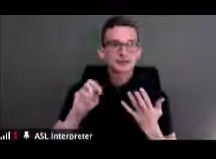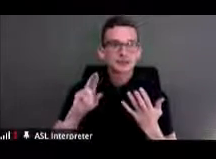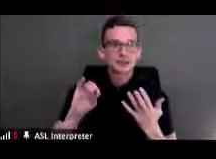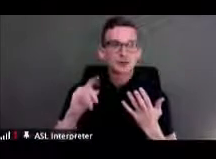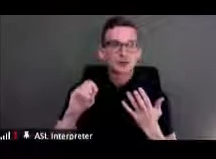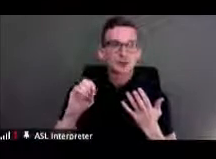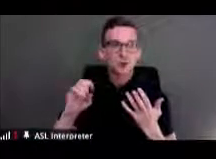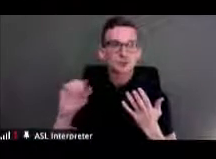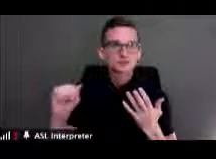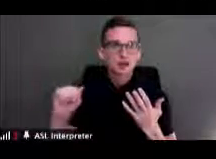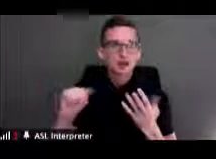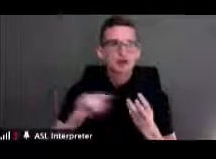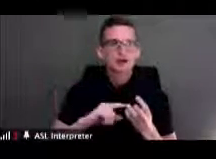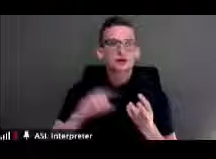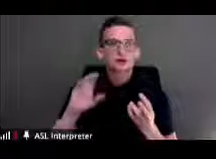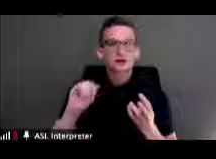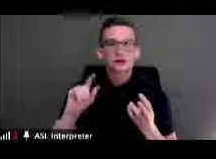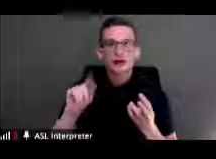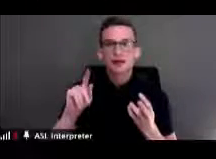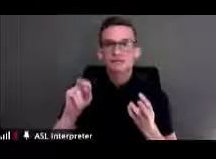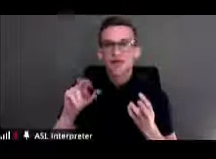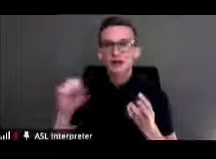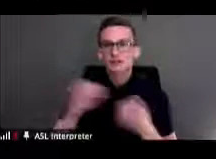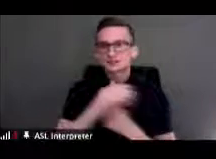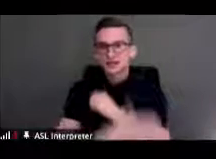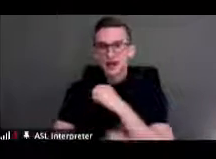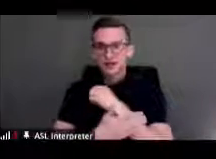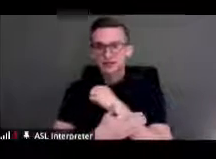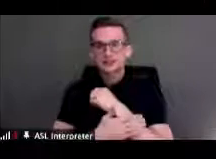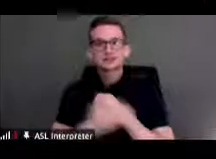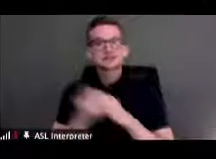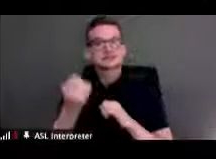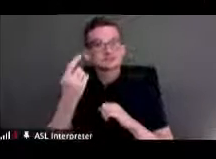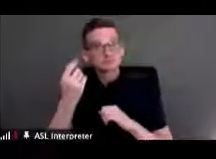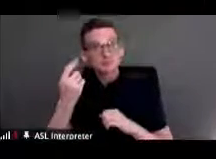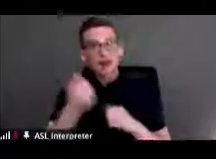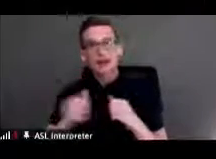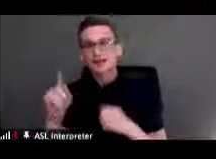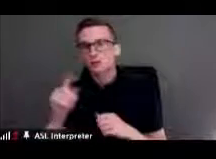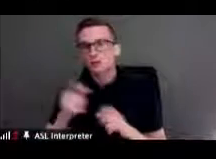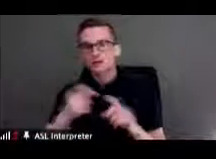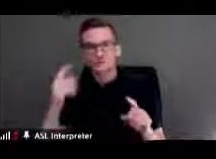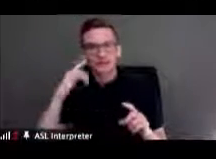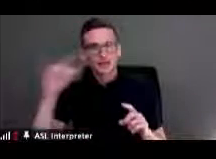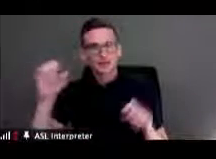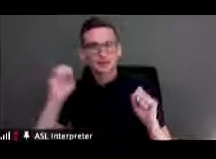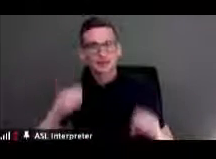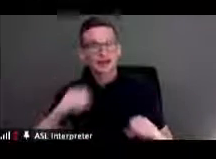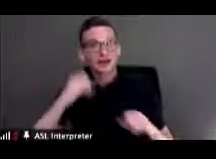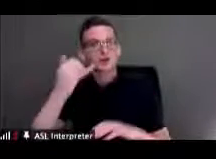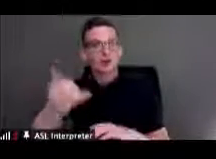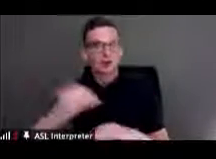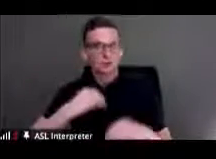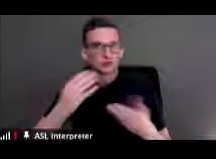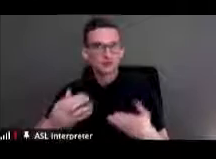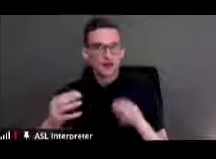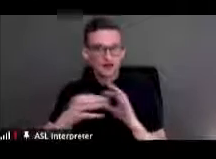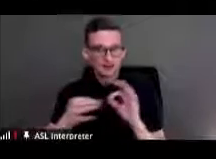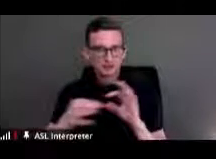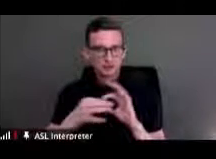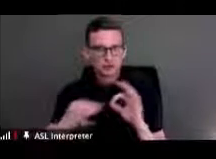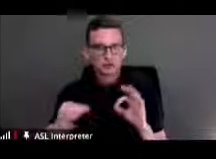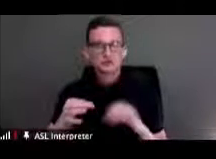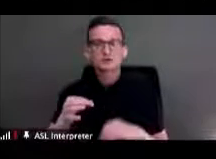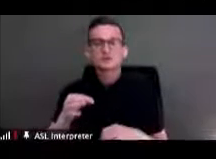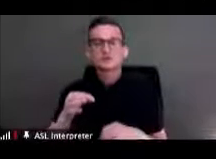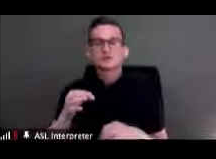However, anyone in California can call in to provide input. General public comment will take place